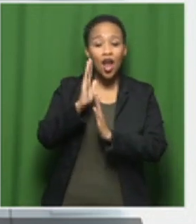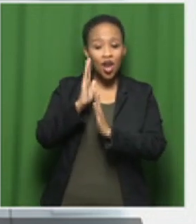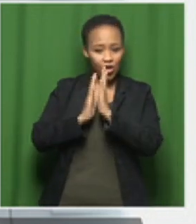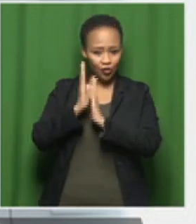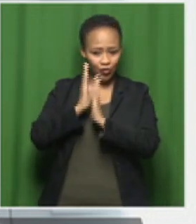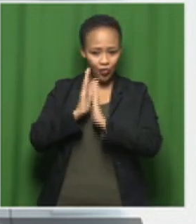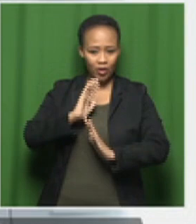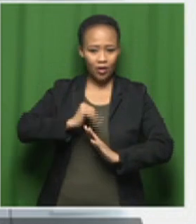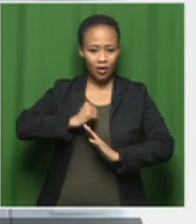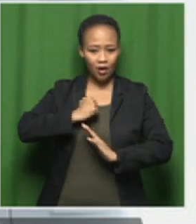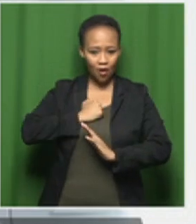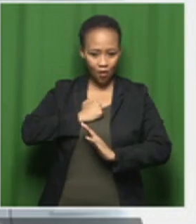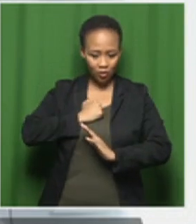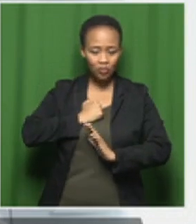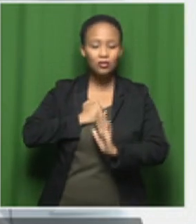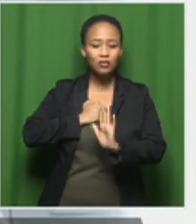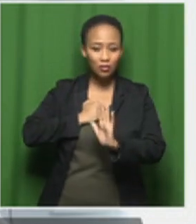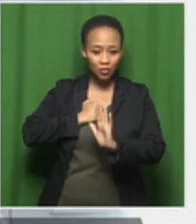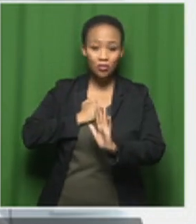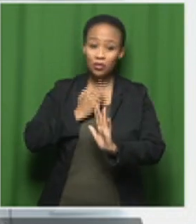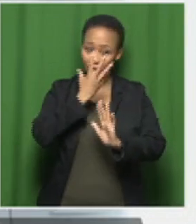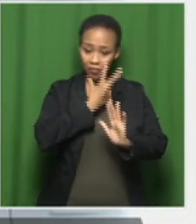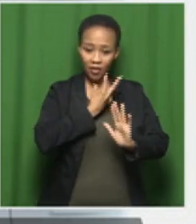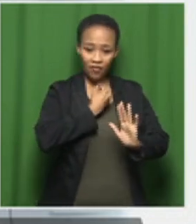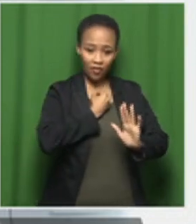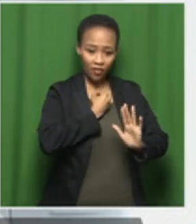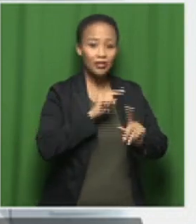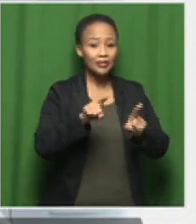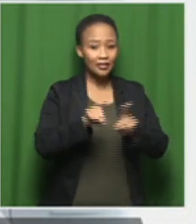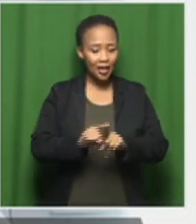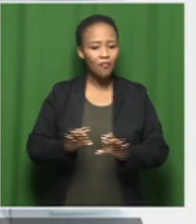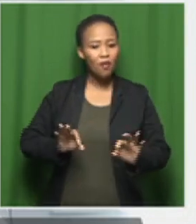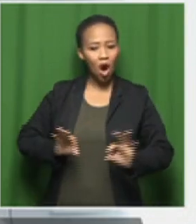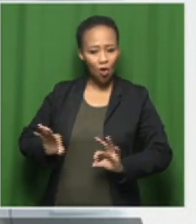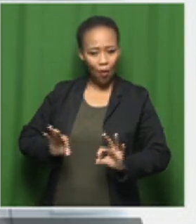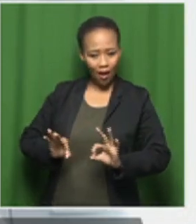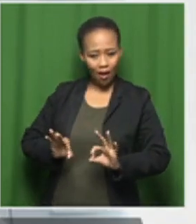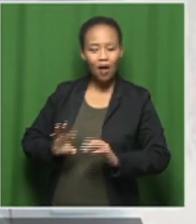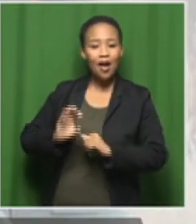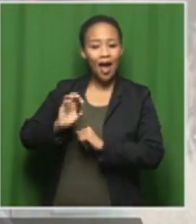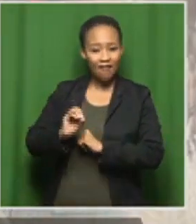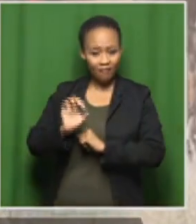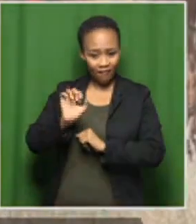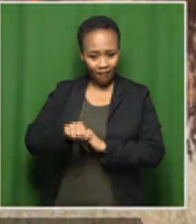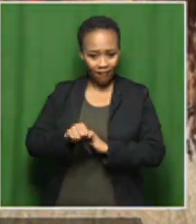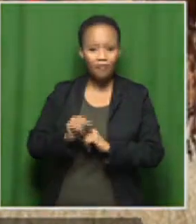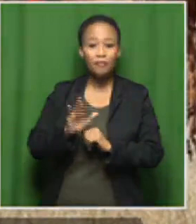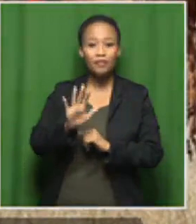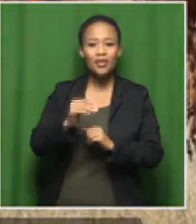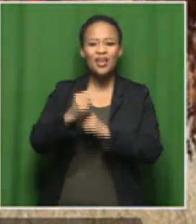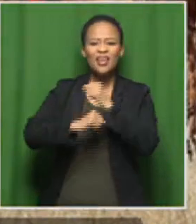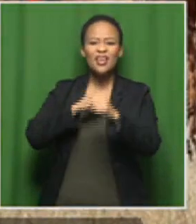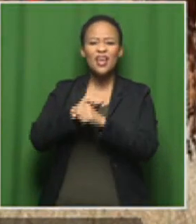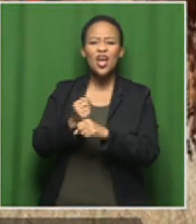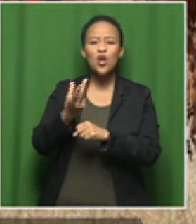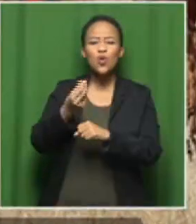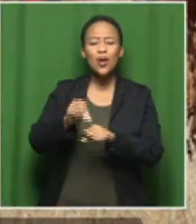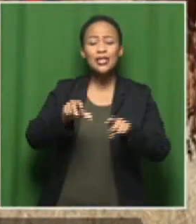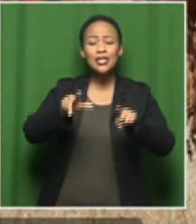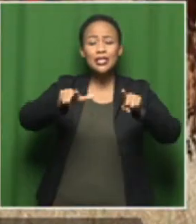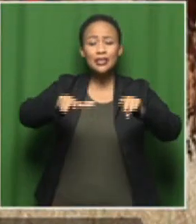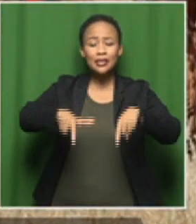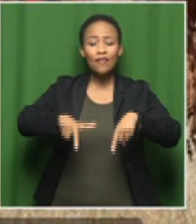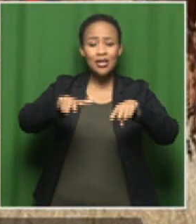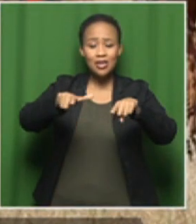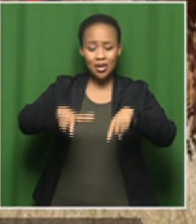about our history, and then there's a lot of harrowing parts about our history. And the first time we worked together was in 2017, during the